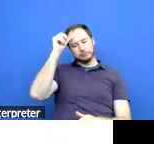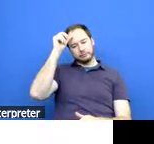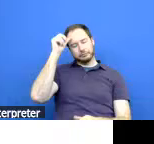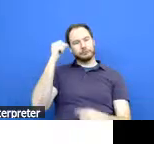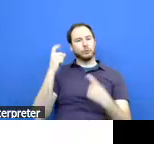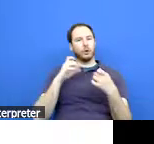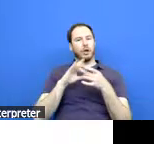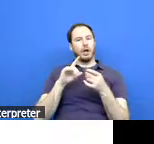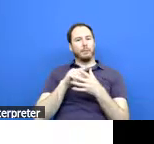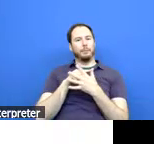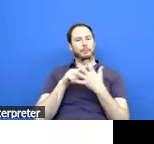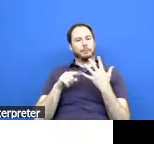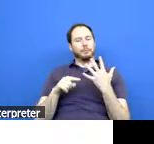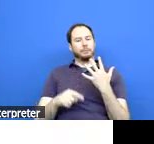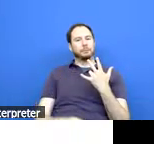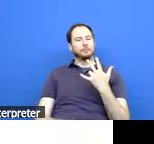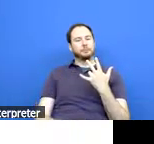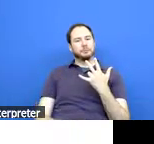Questions, comments from the town board?